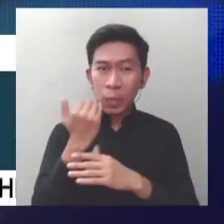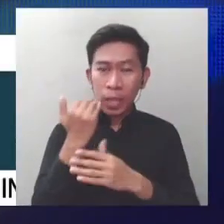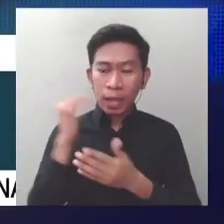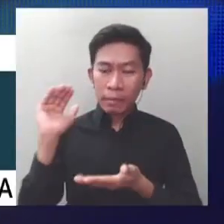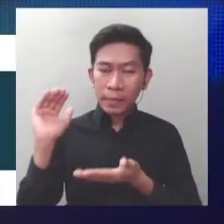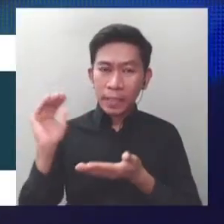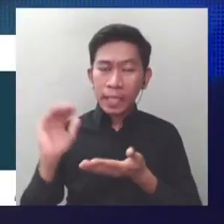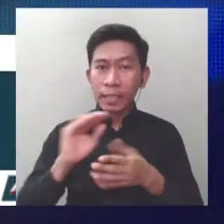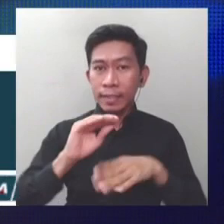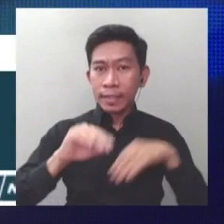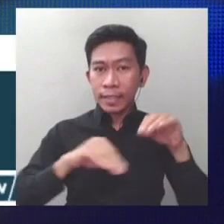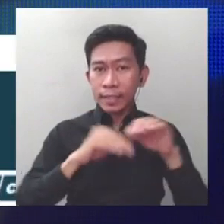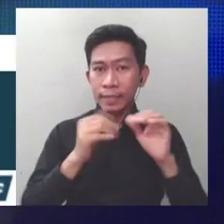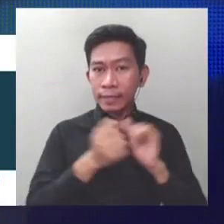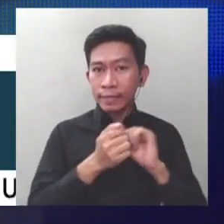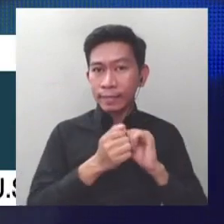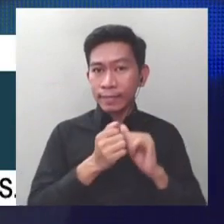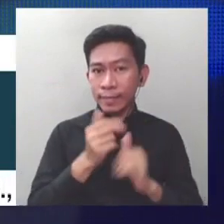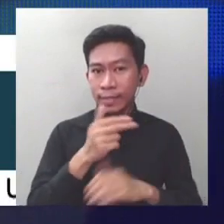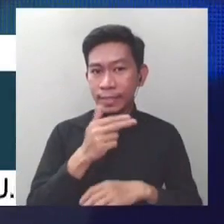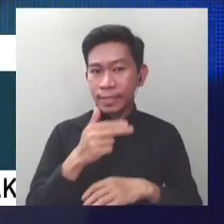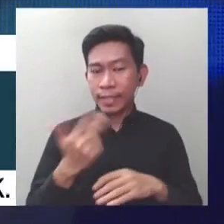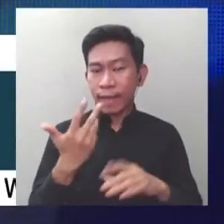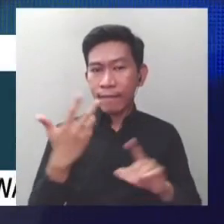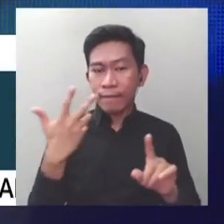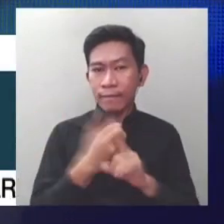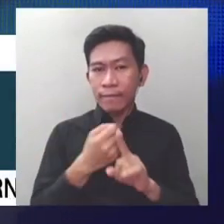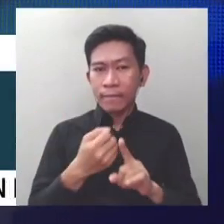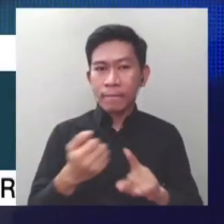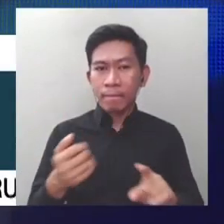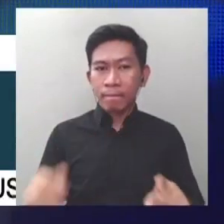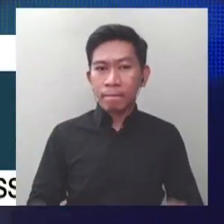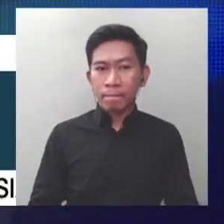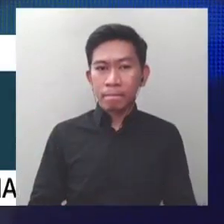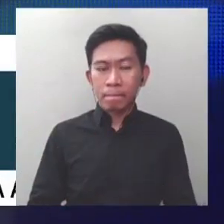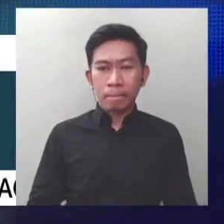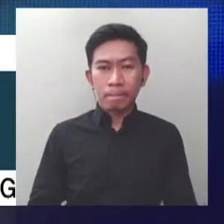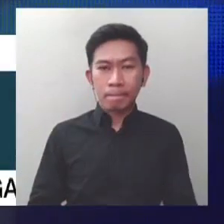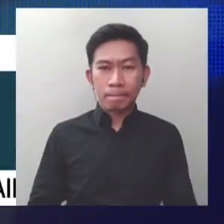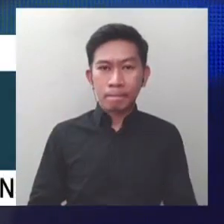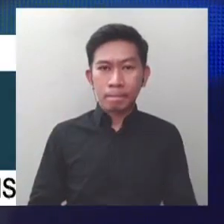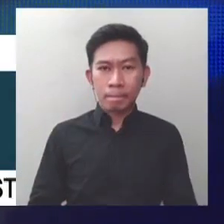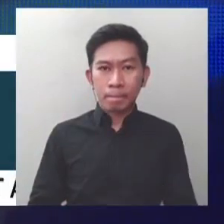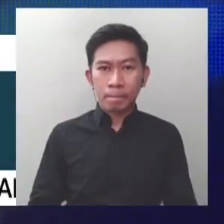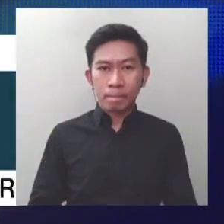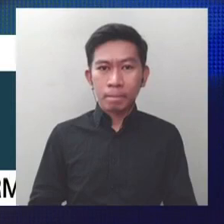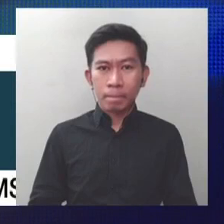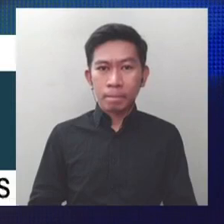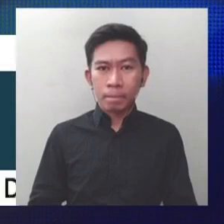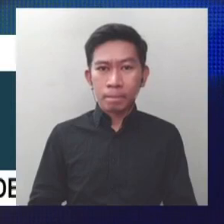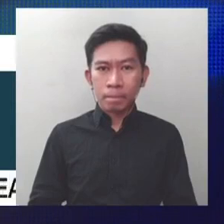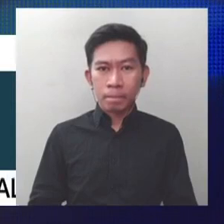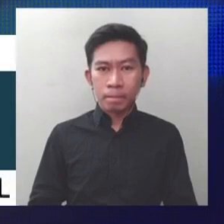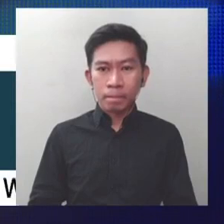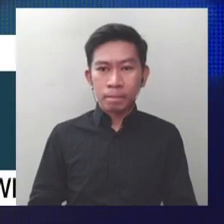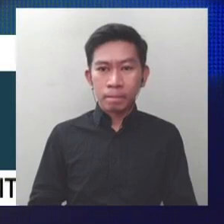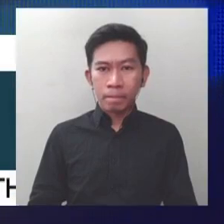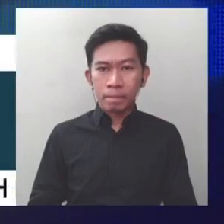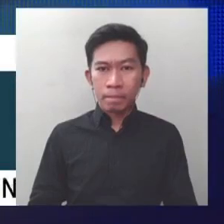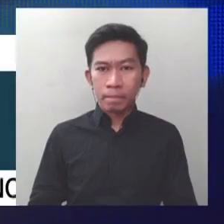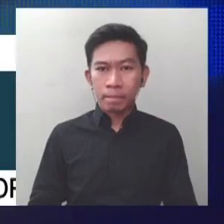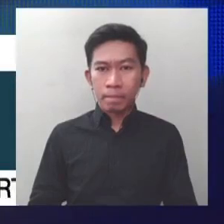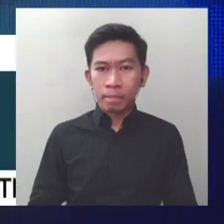with Indonesia is close to $14 billion. Our trade with